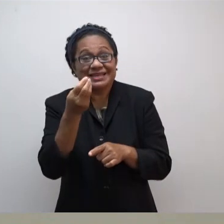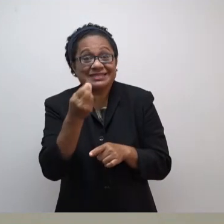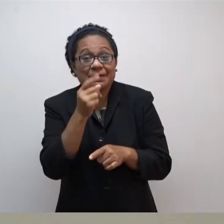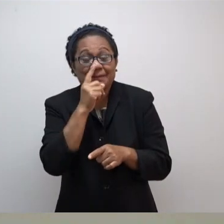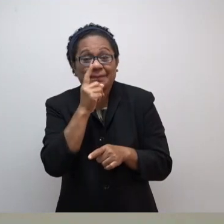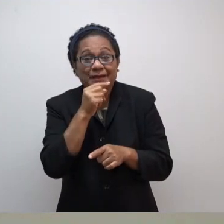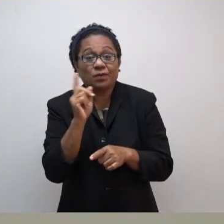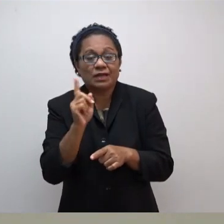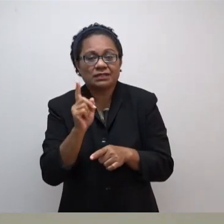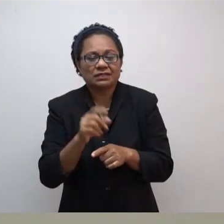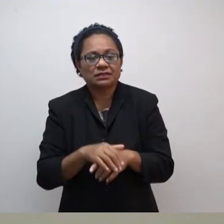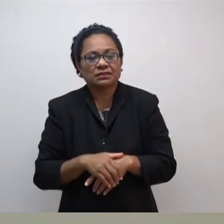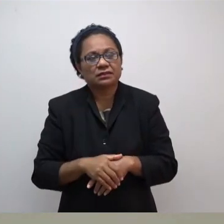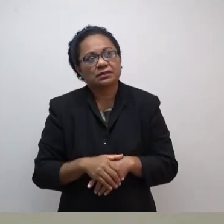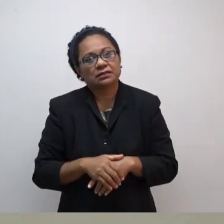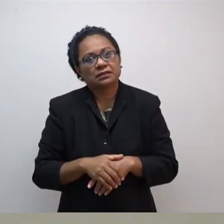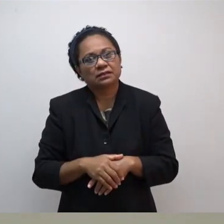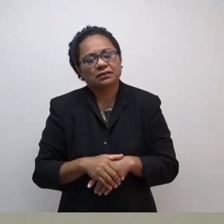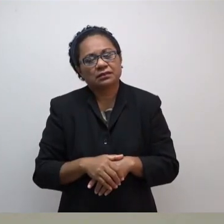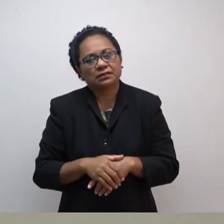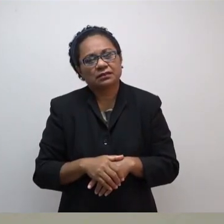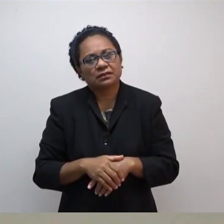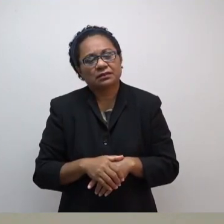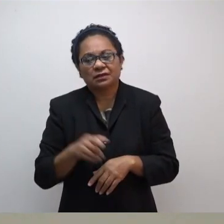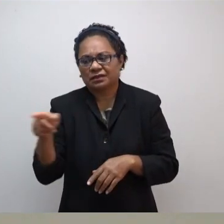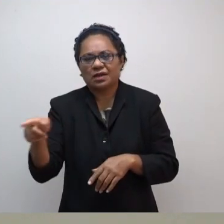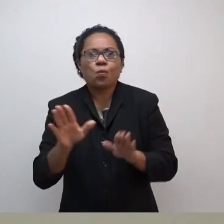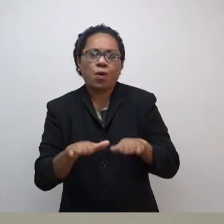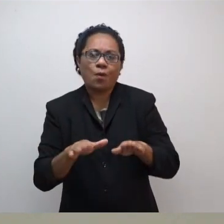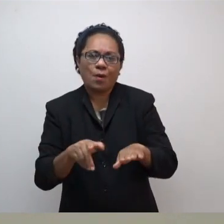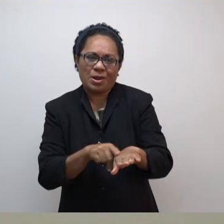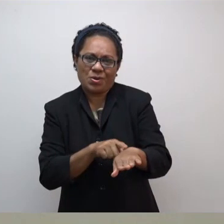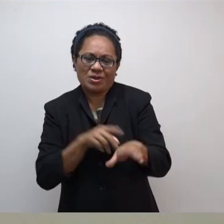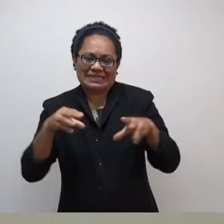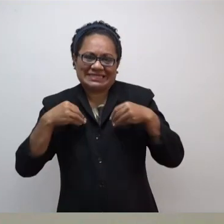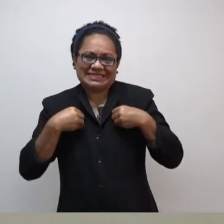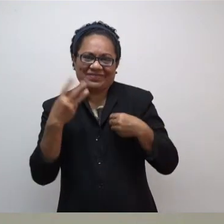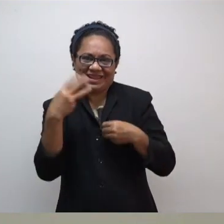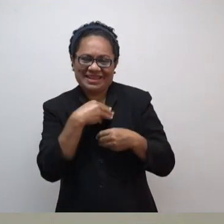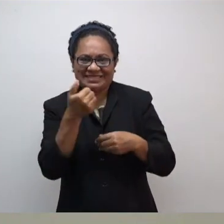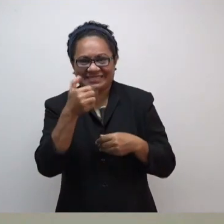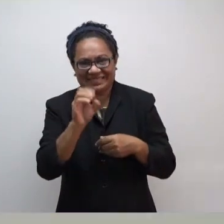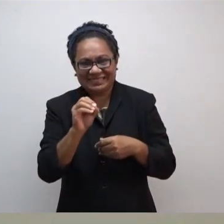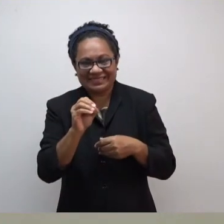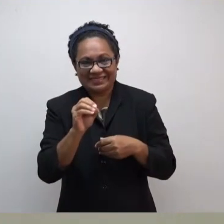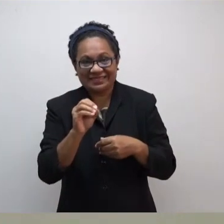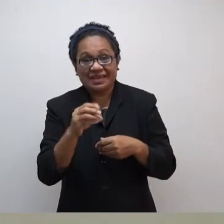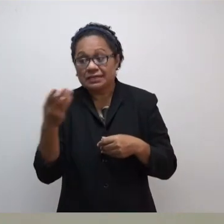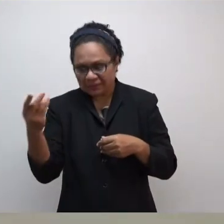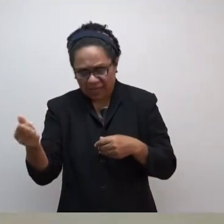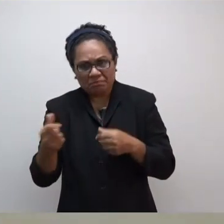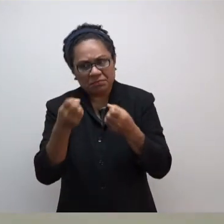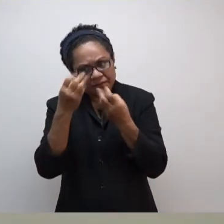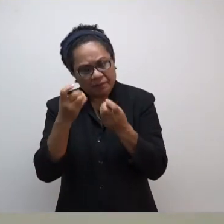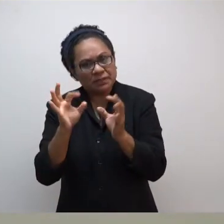a little bit more time for them to actually receive their 360. In particular, those people who met all the criteria,